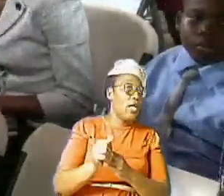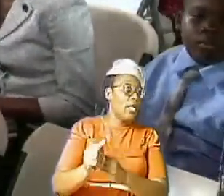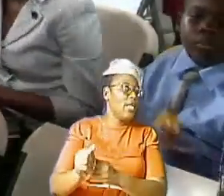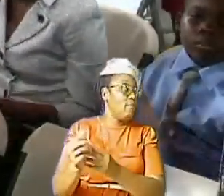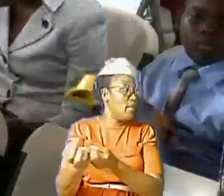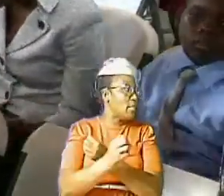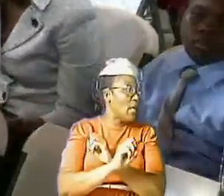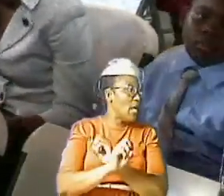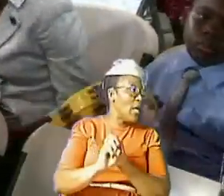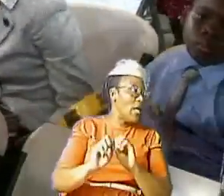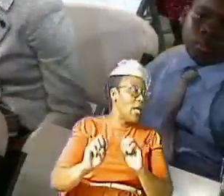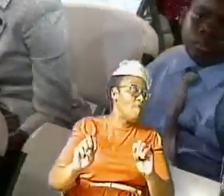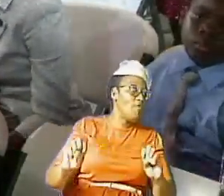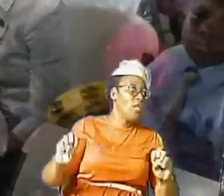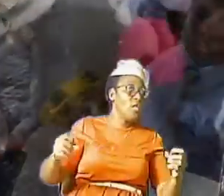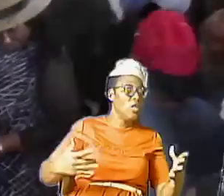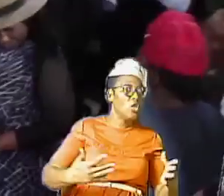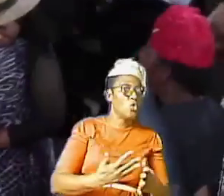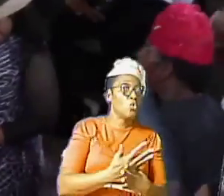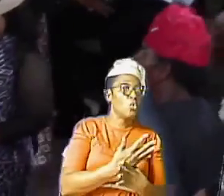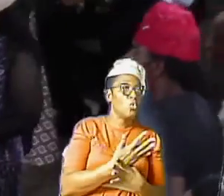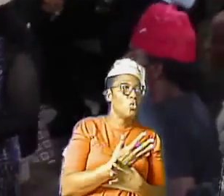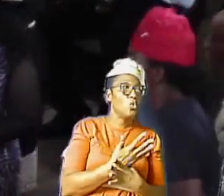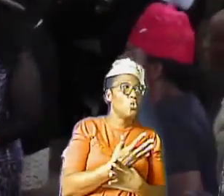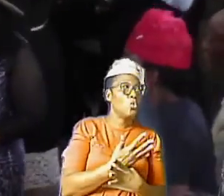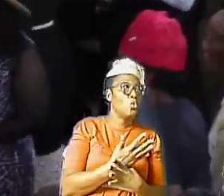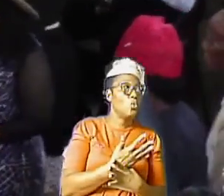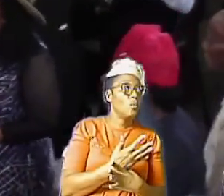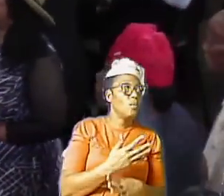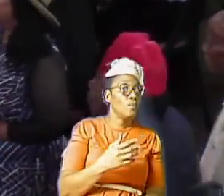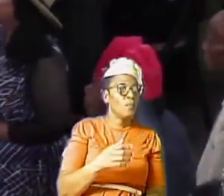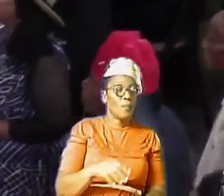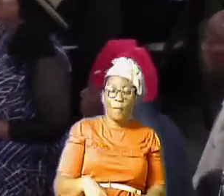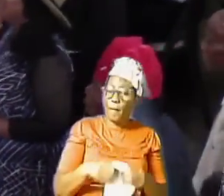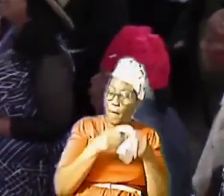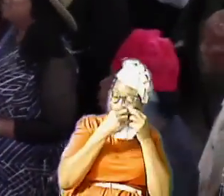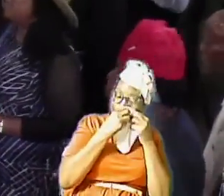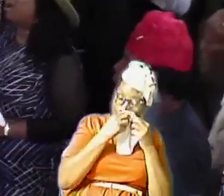my Redeemer will lead me safely through.